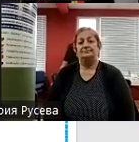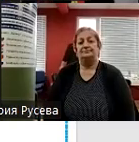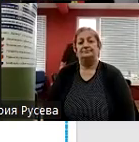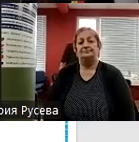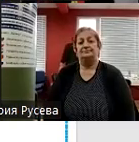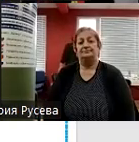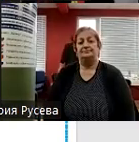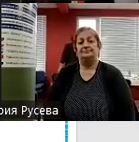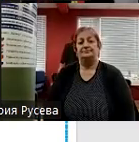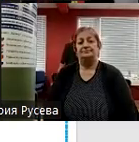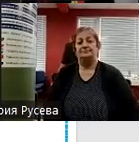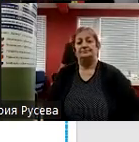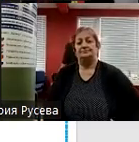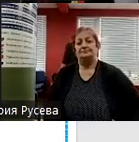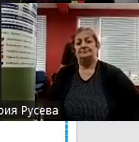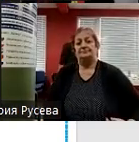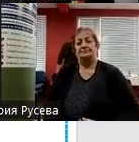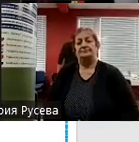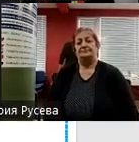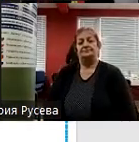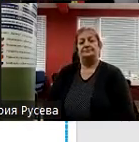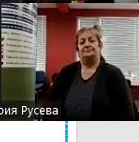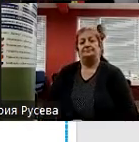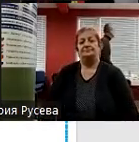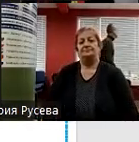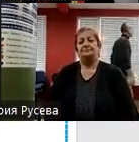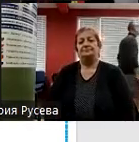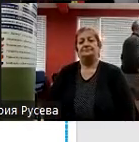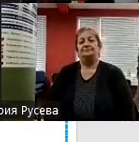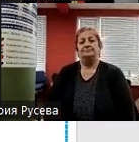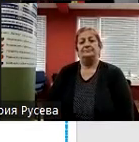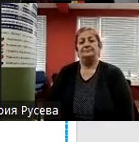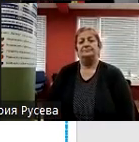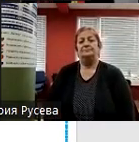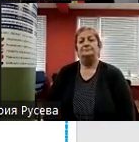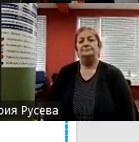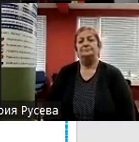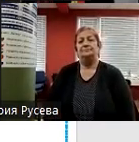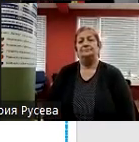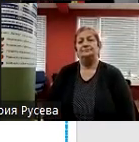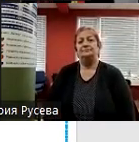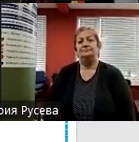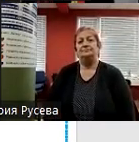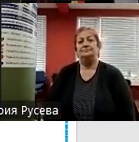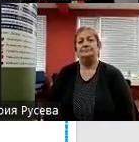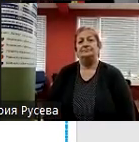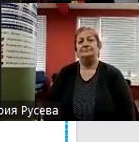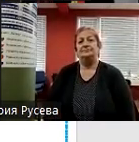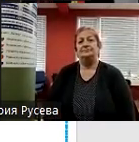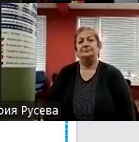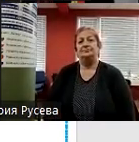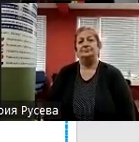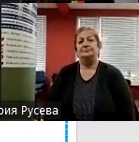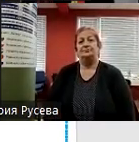This afternoon, we will focus on accessible communications and we'll introduce you to